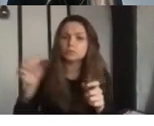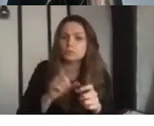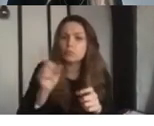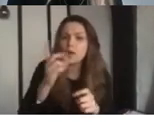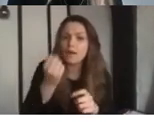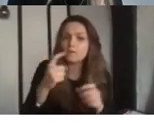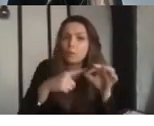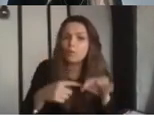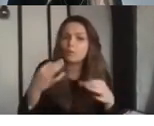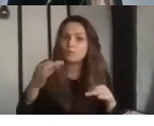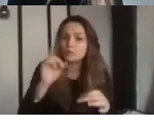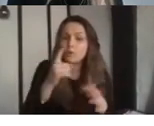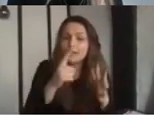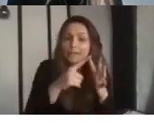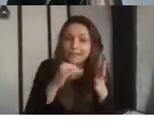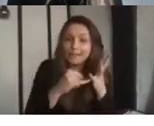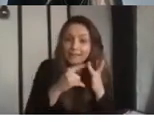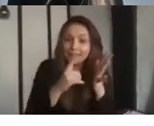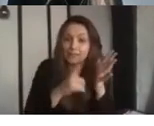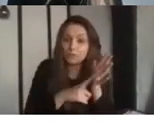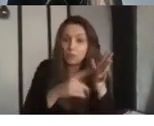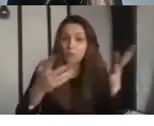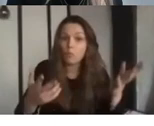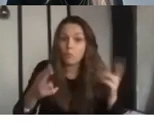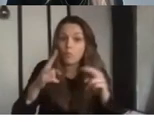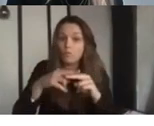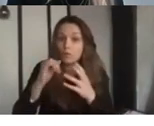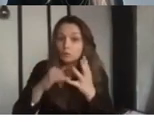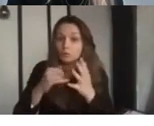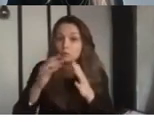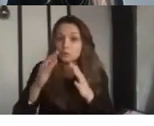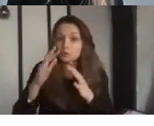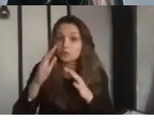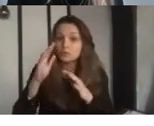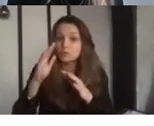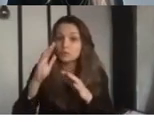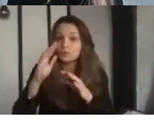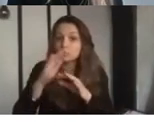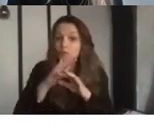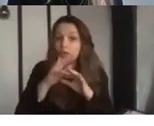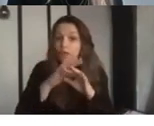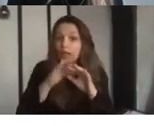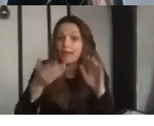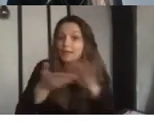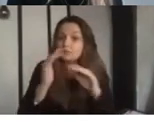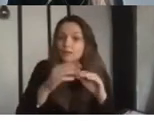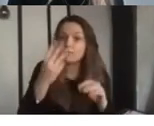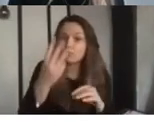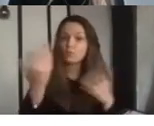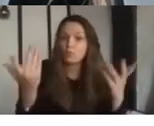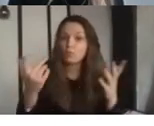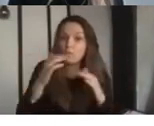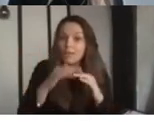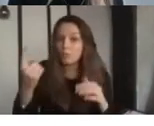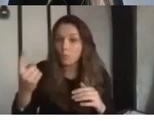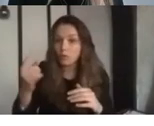entry free qualification or and ESOL level 1 qualification. In some cases,